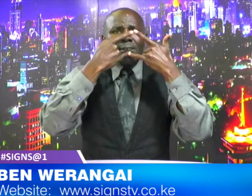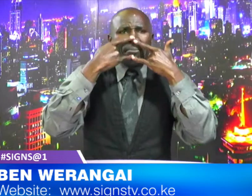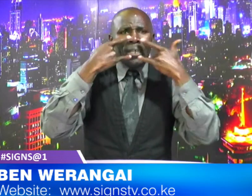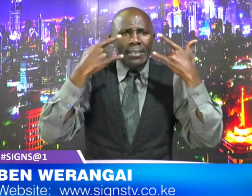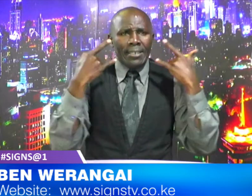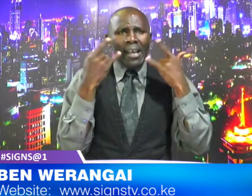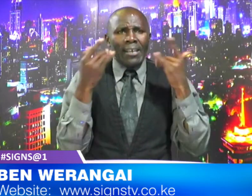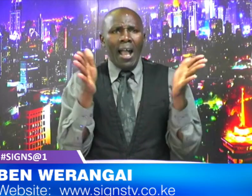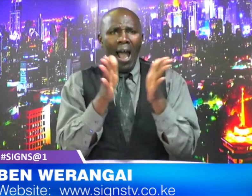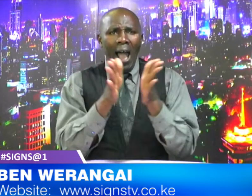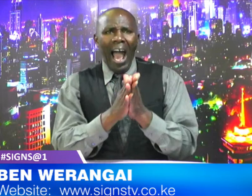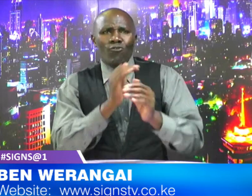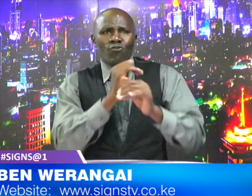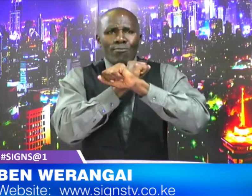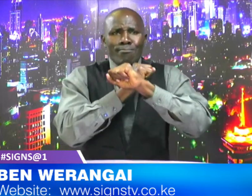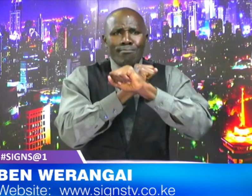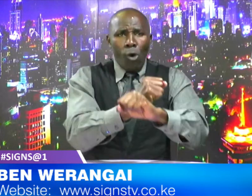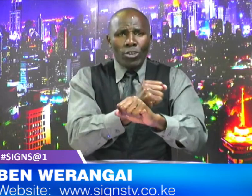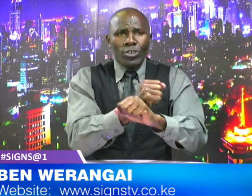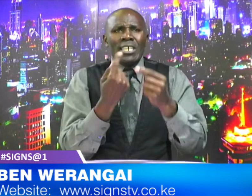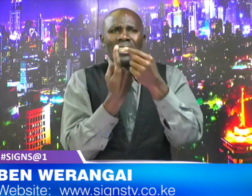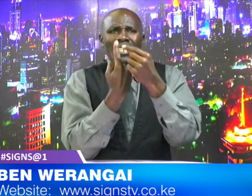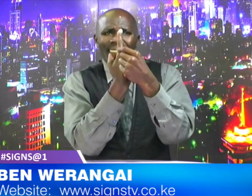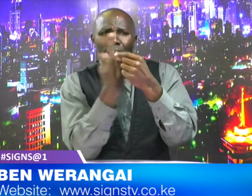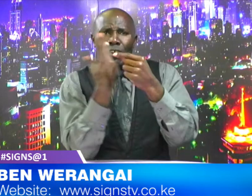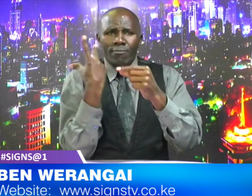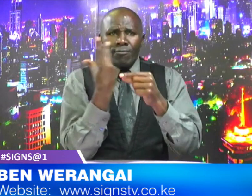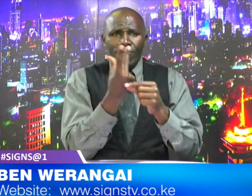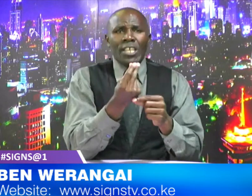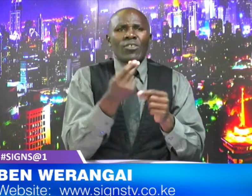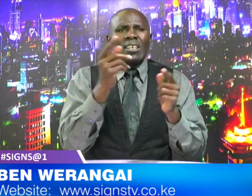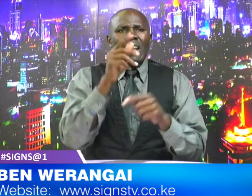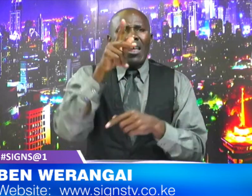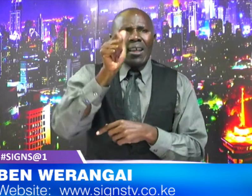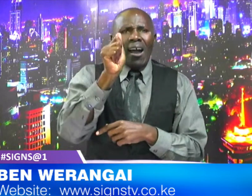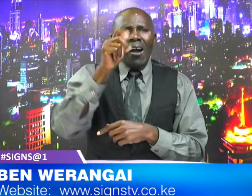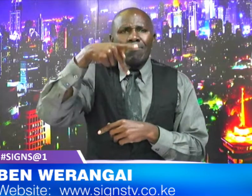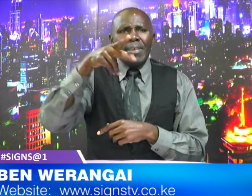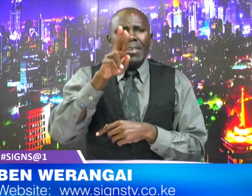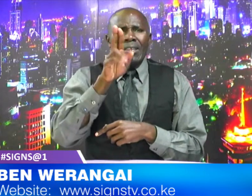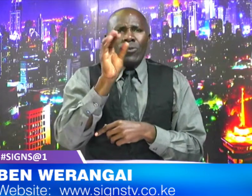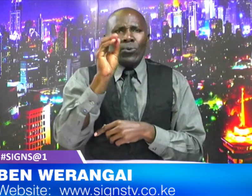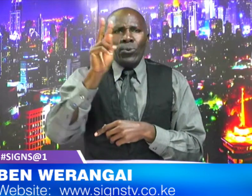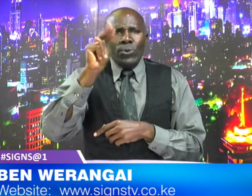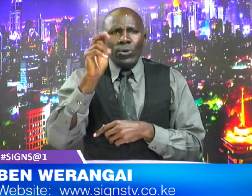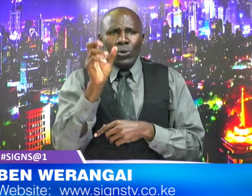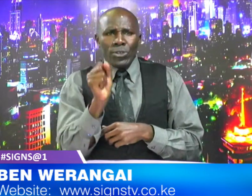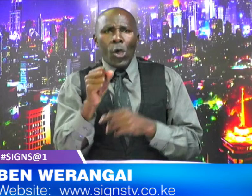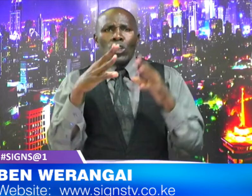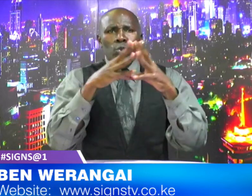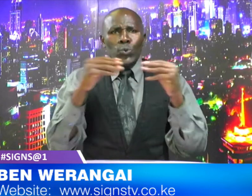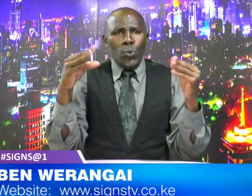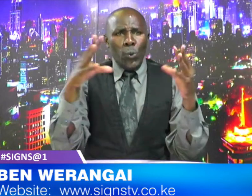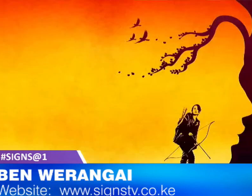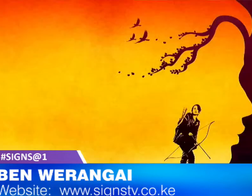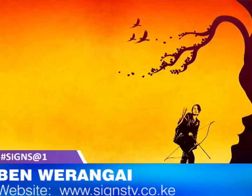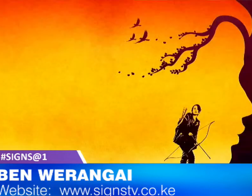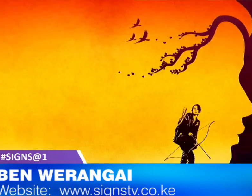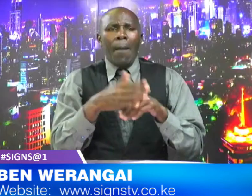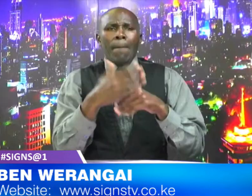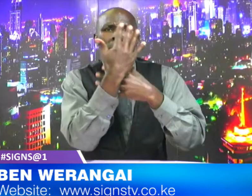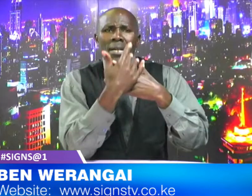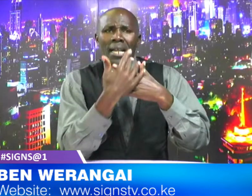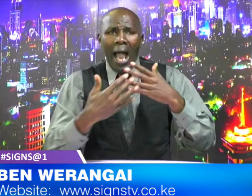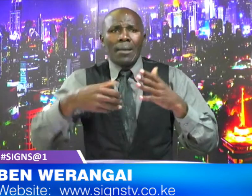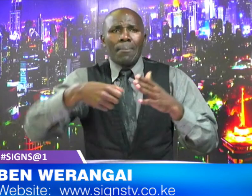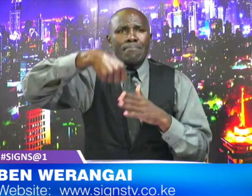The supplies include clinical gloves, face masks and shields,